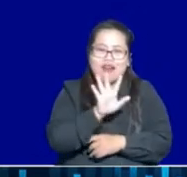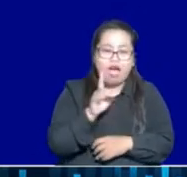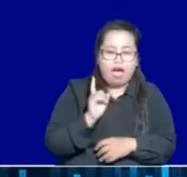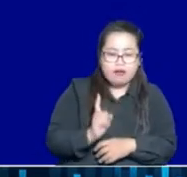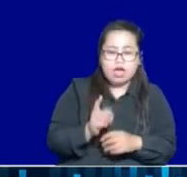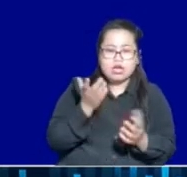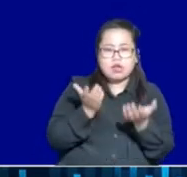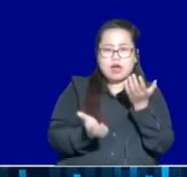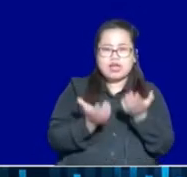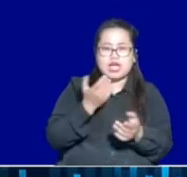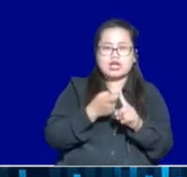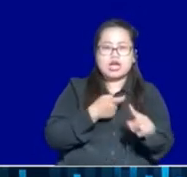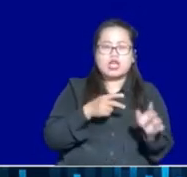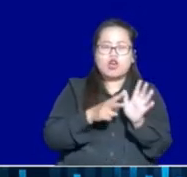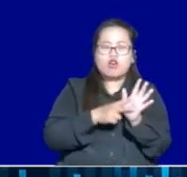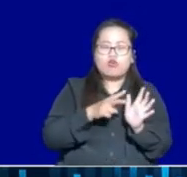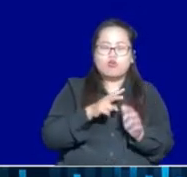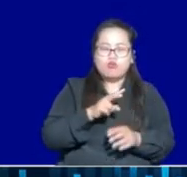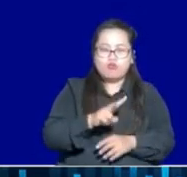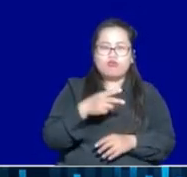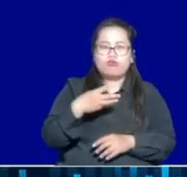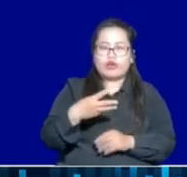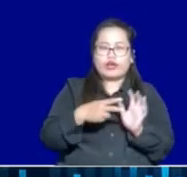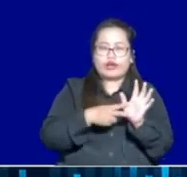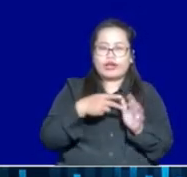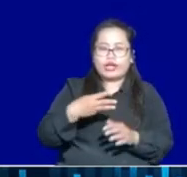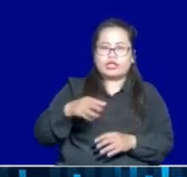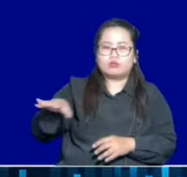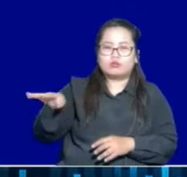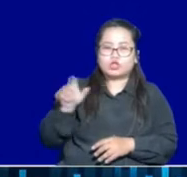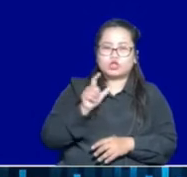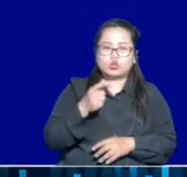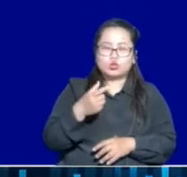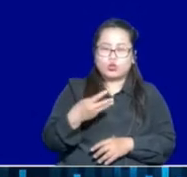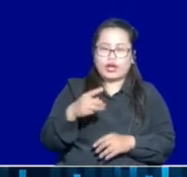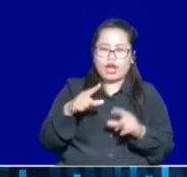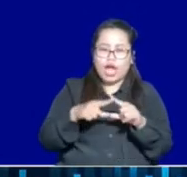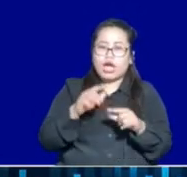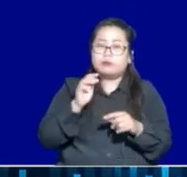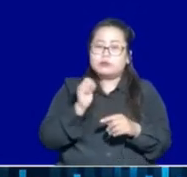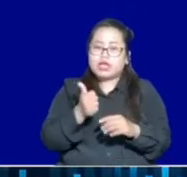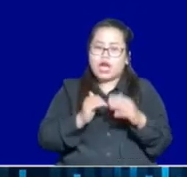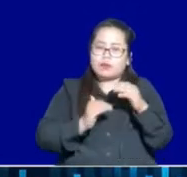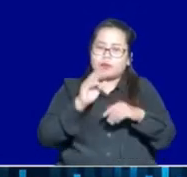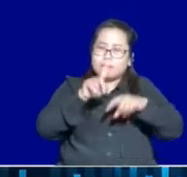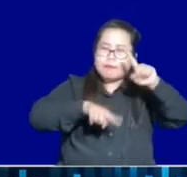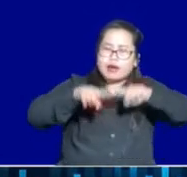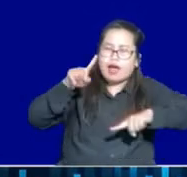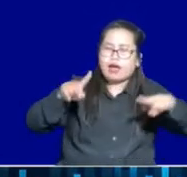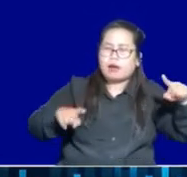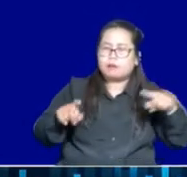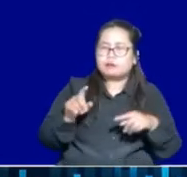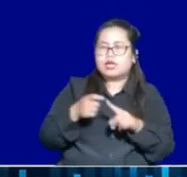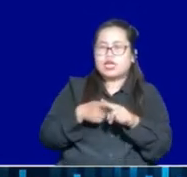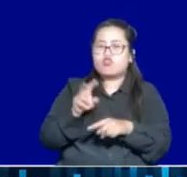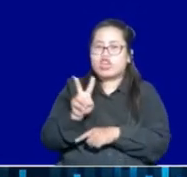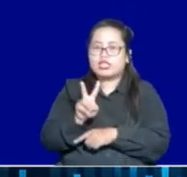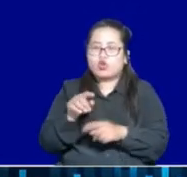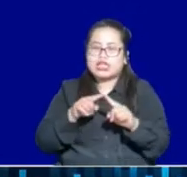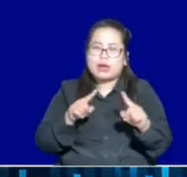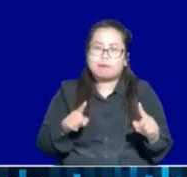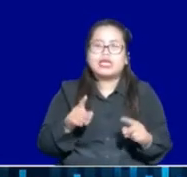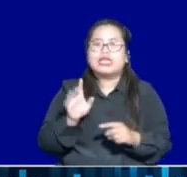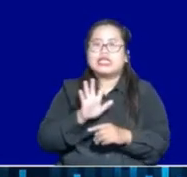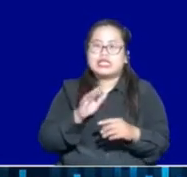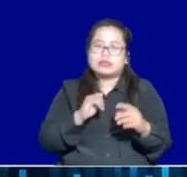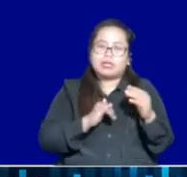much more diversified than Venezuela, but it's not as diversified as Austria, even though Austria, as I mentioned, is a country of